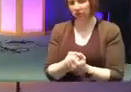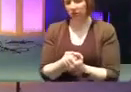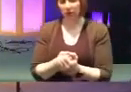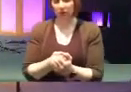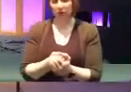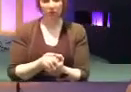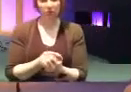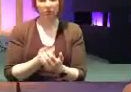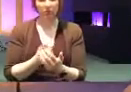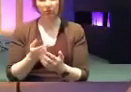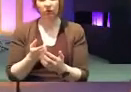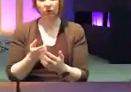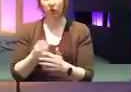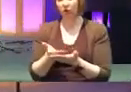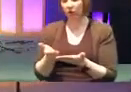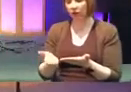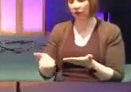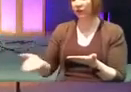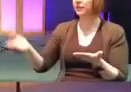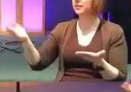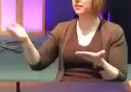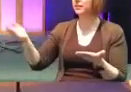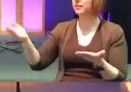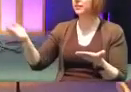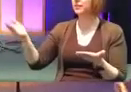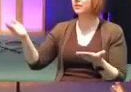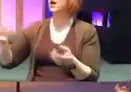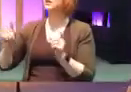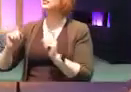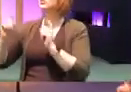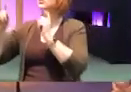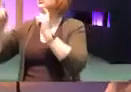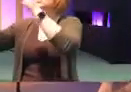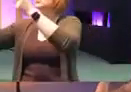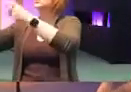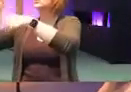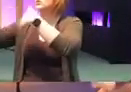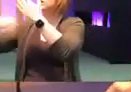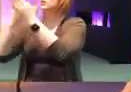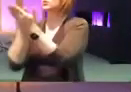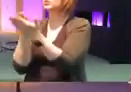all. For from you are all things, and to